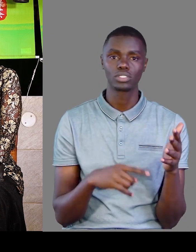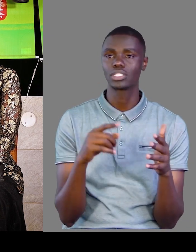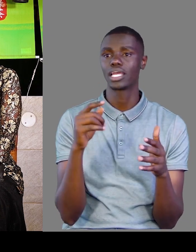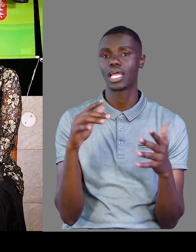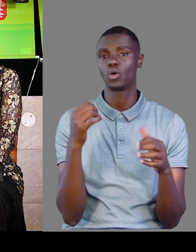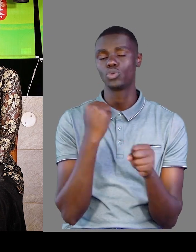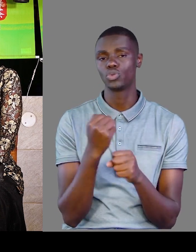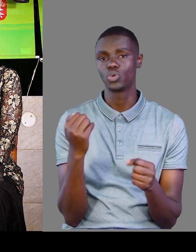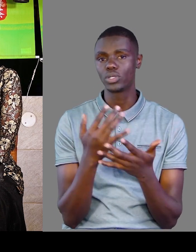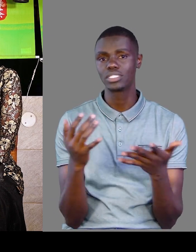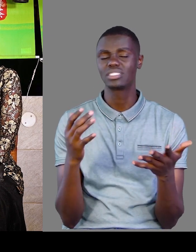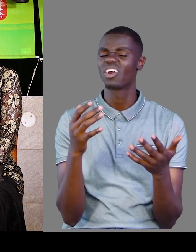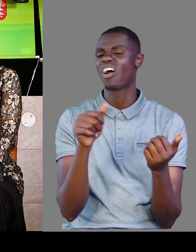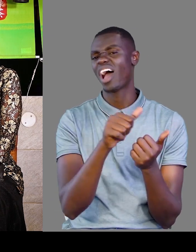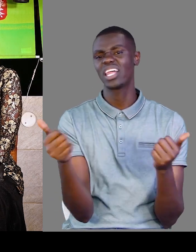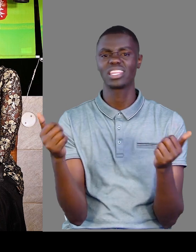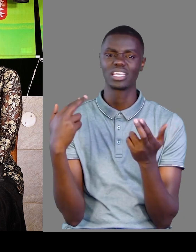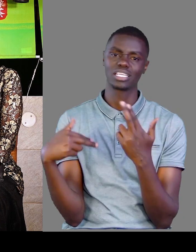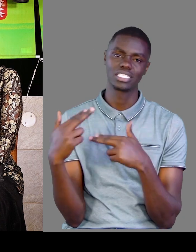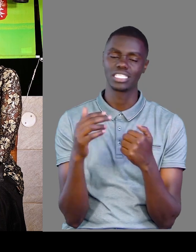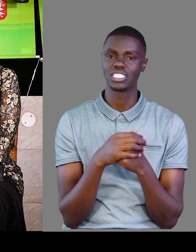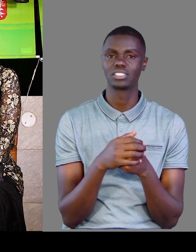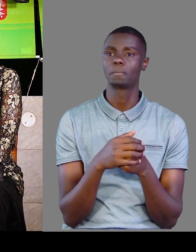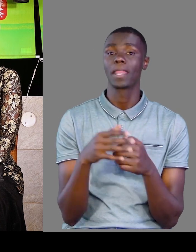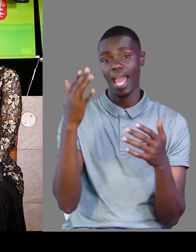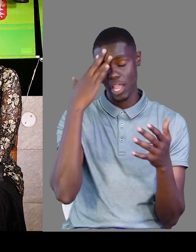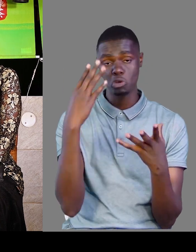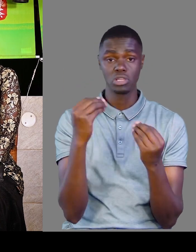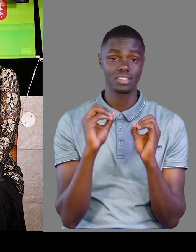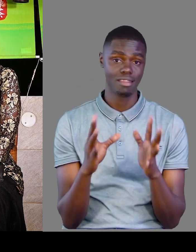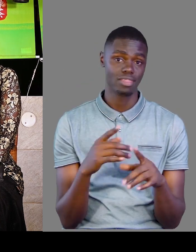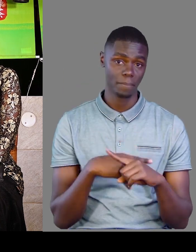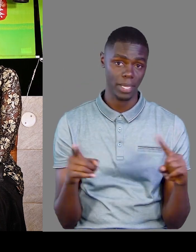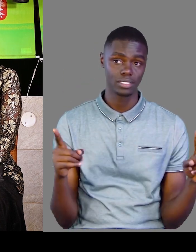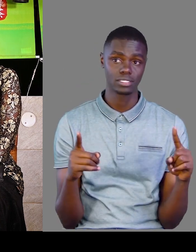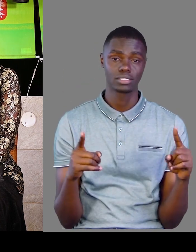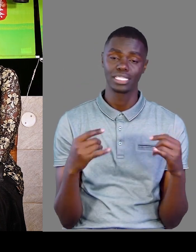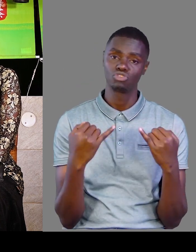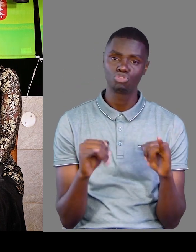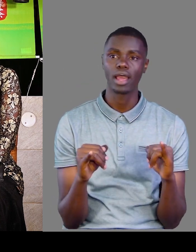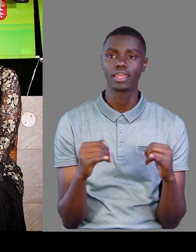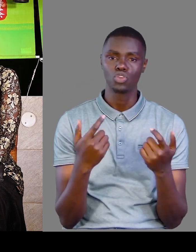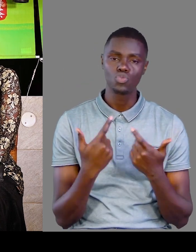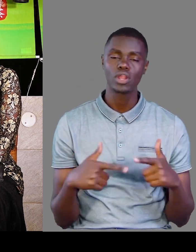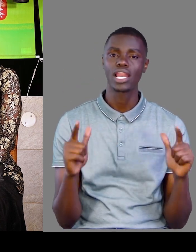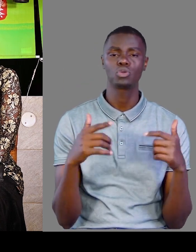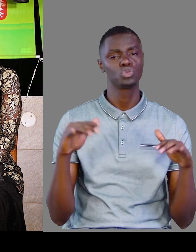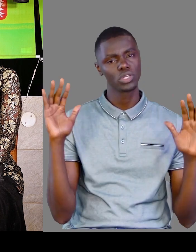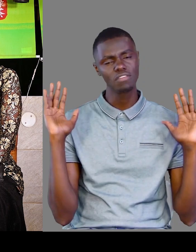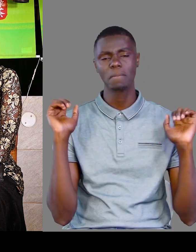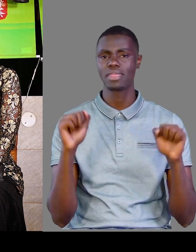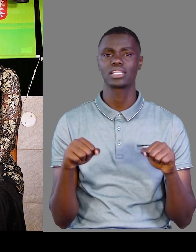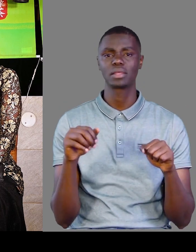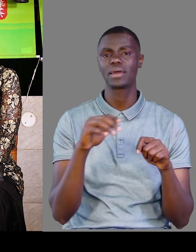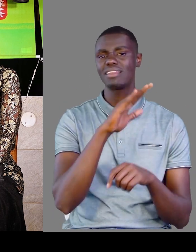history. Everything will fall into place. It's not easy. It's not going to be easy. It's going to be hard. You're going to give up, but you are allowed to give up, but